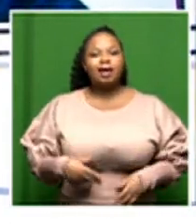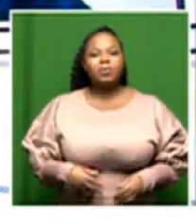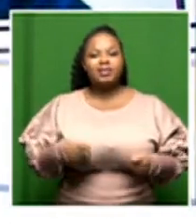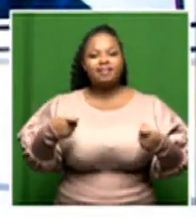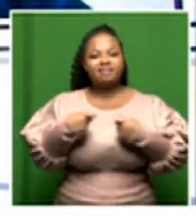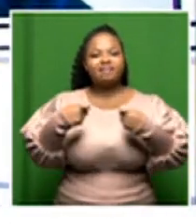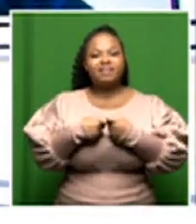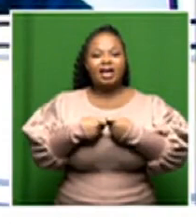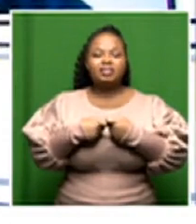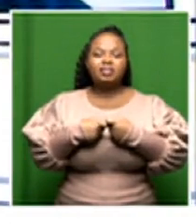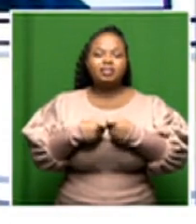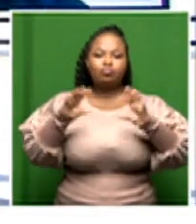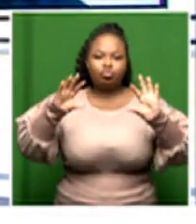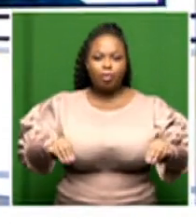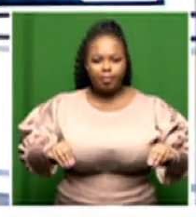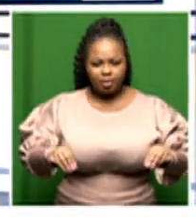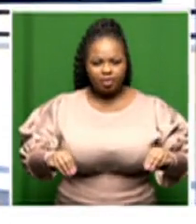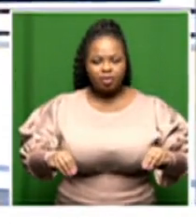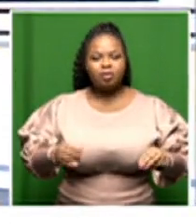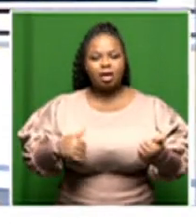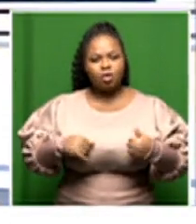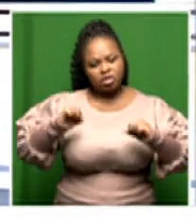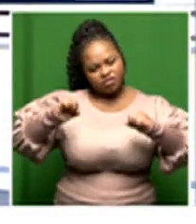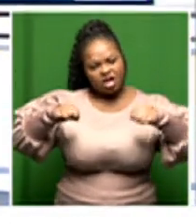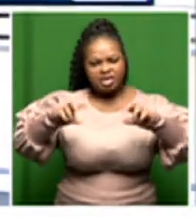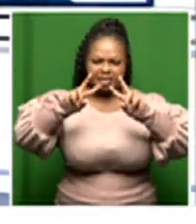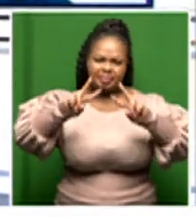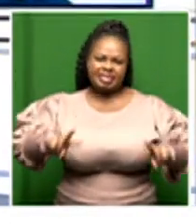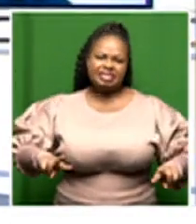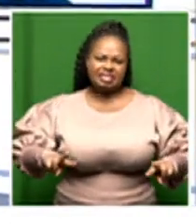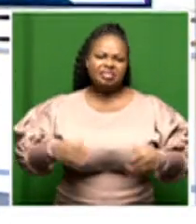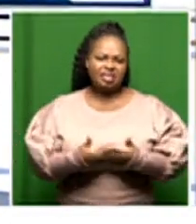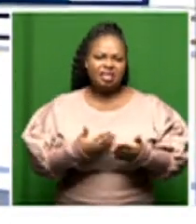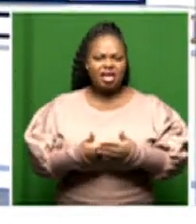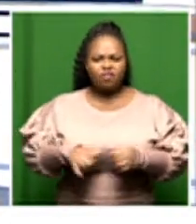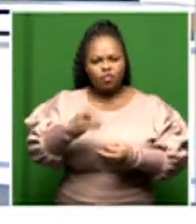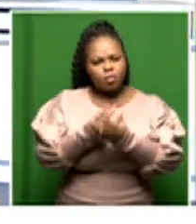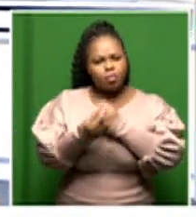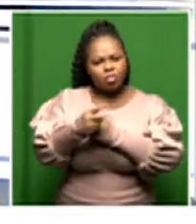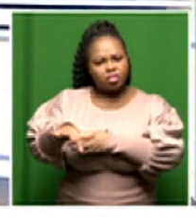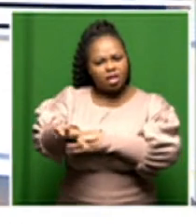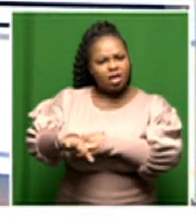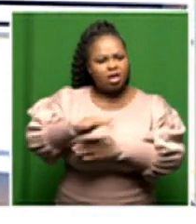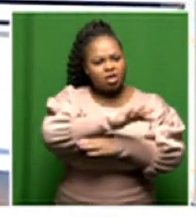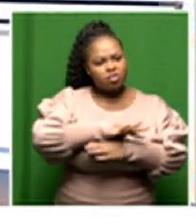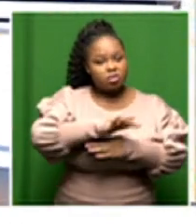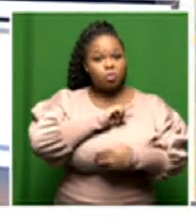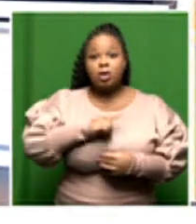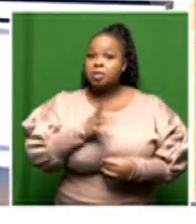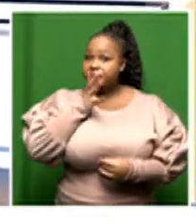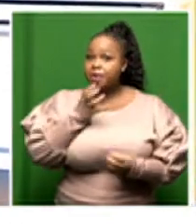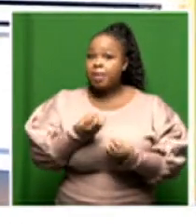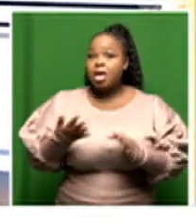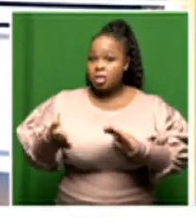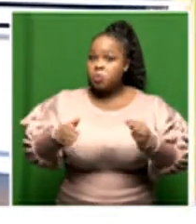ceasefire called, a truce, and hopefully this will see a lot more peace in the area, because the lives that have been lost and